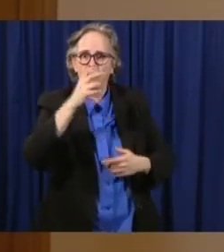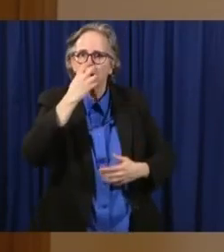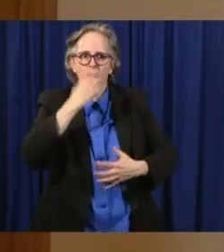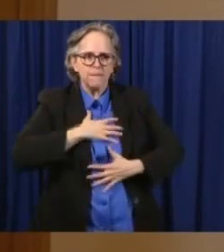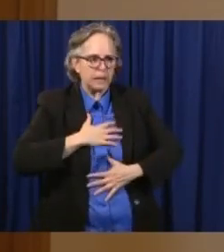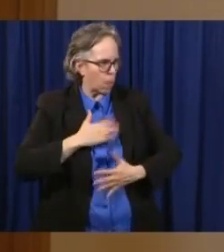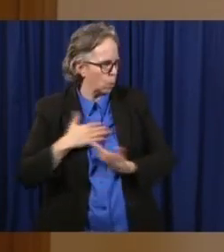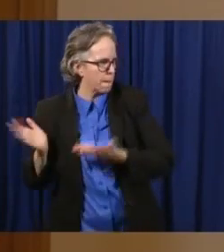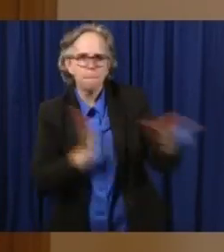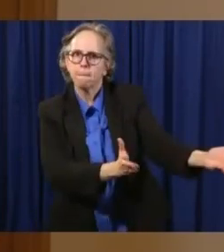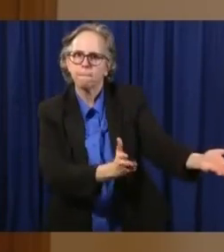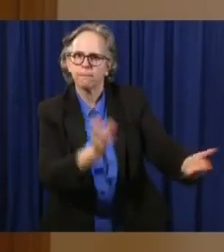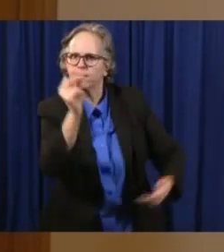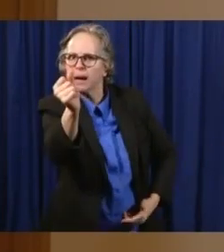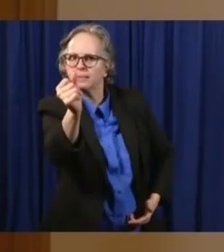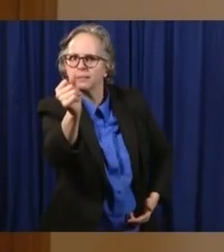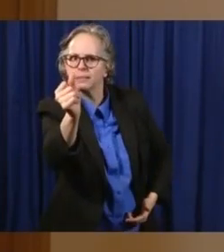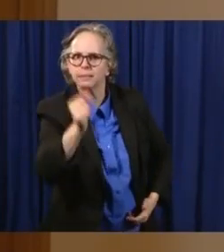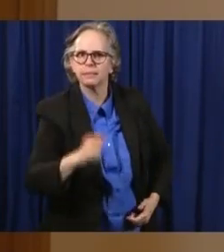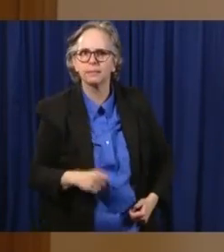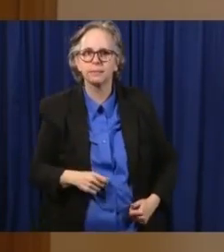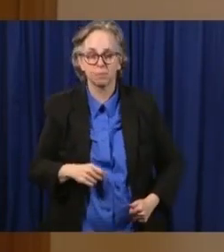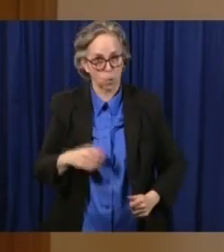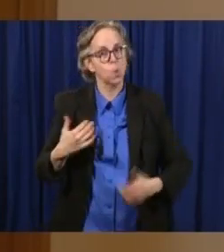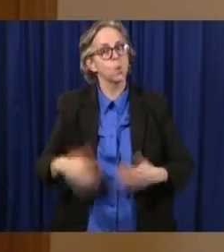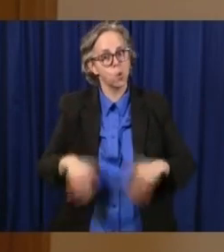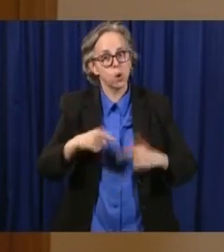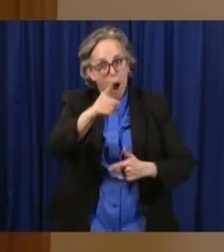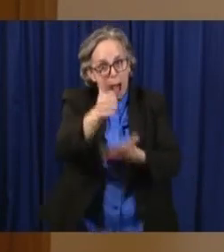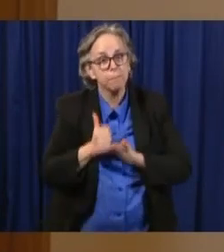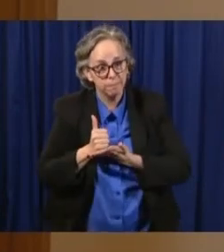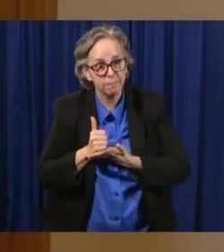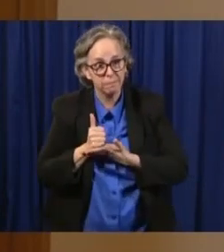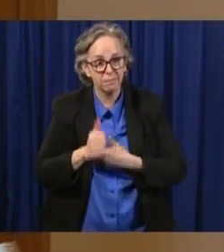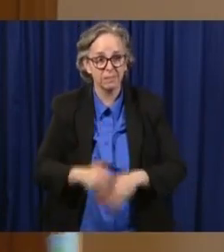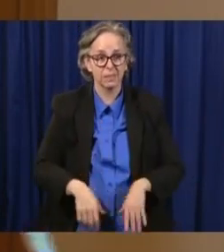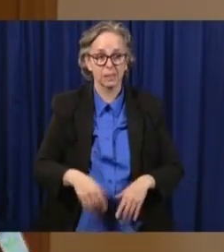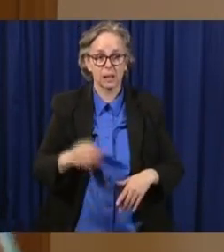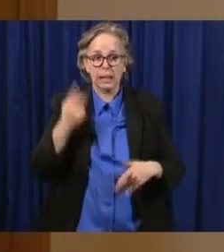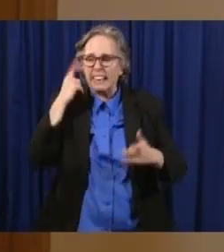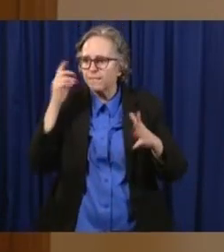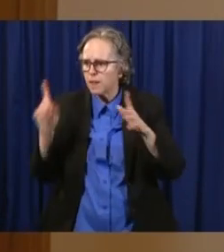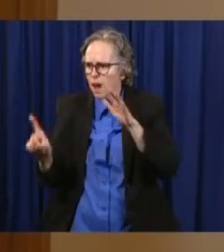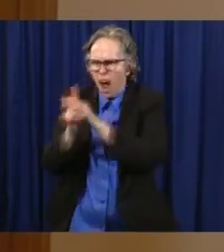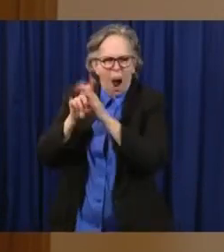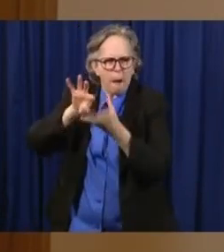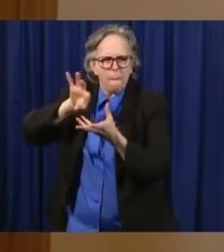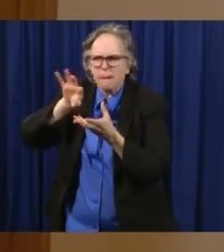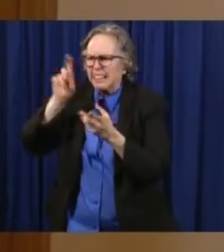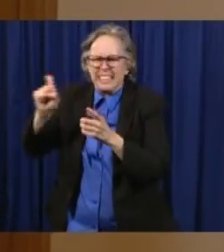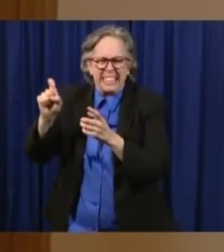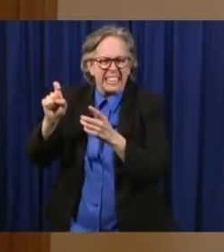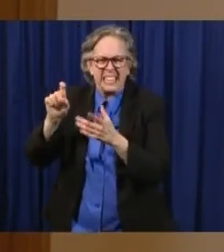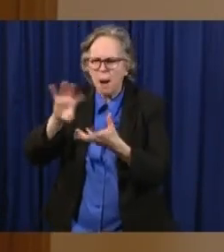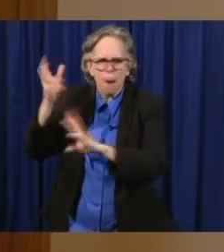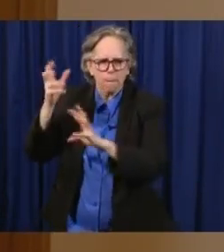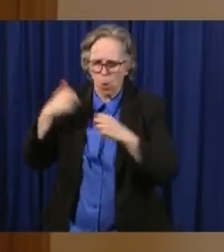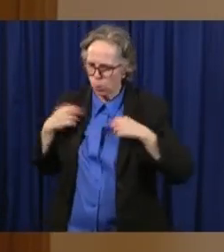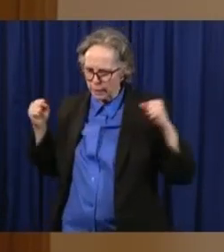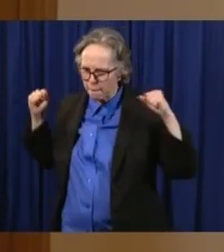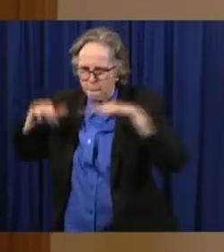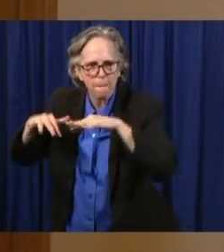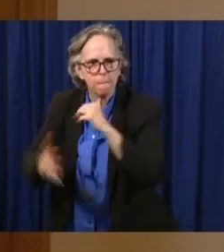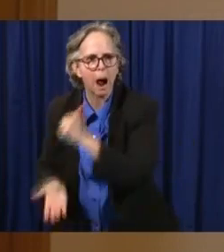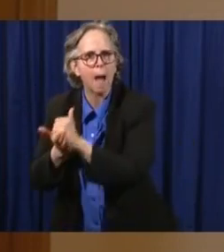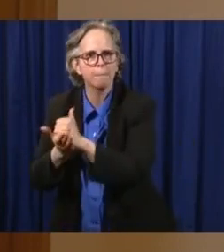And our best experts are coming alongside each incident, each flare-up, and just crushing it. And that is a big part